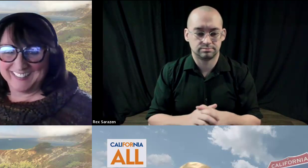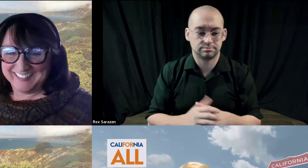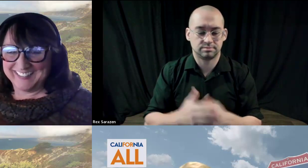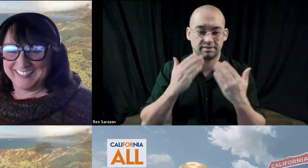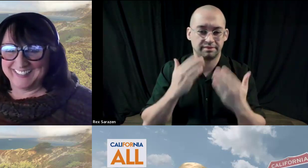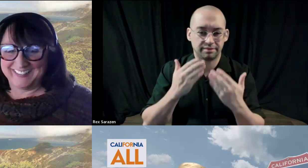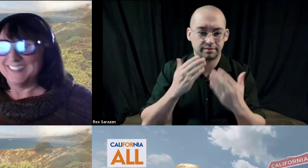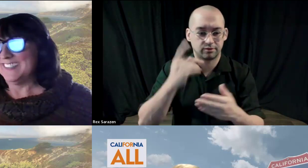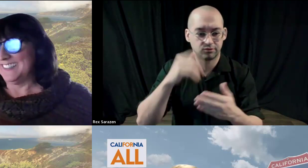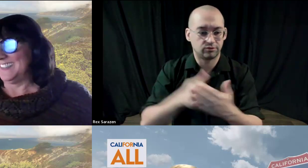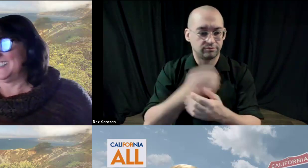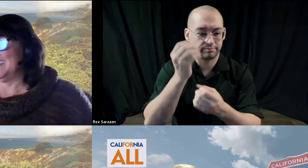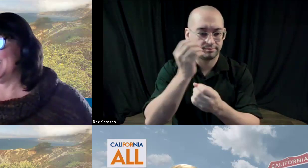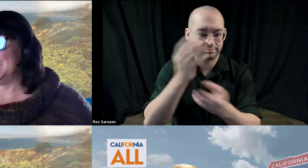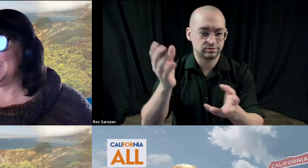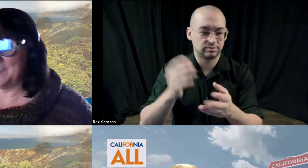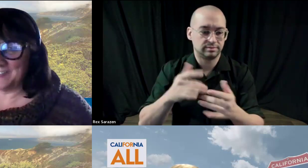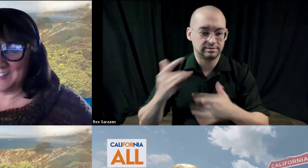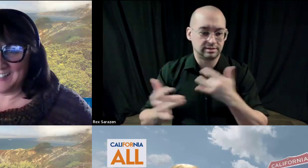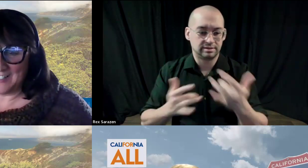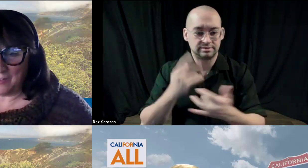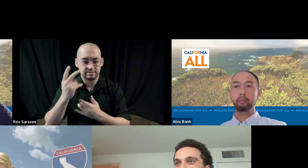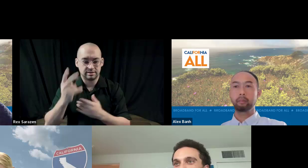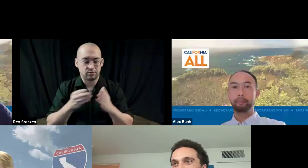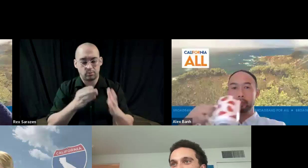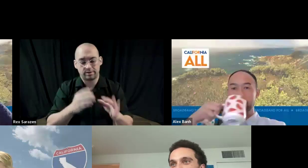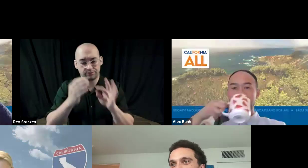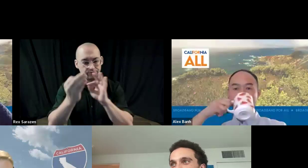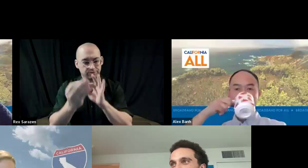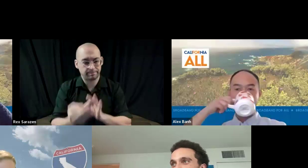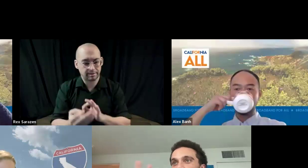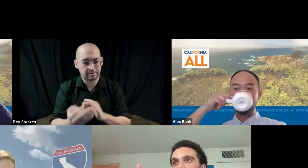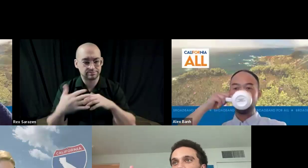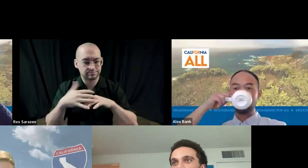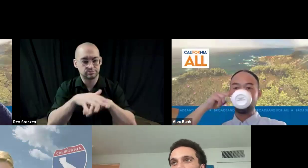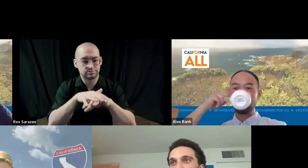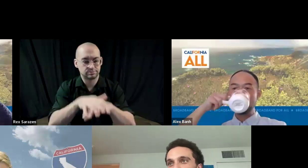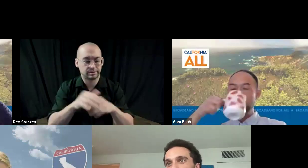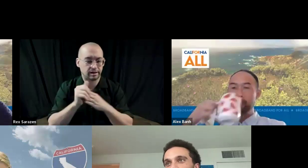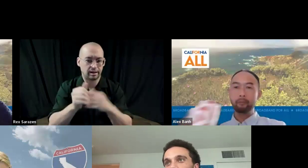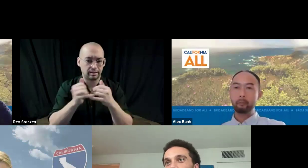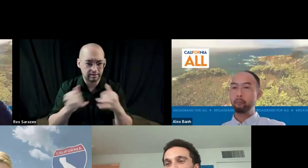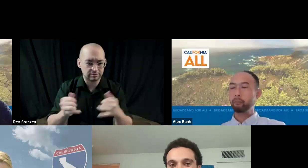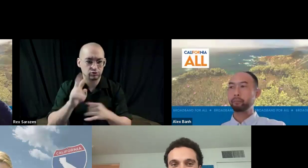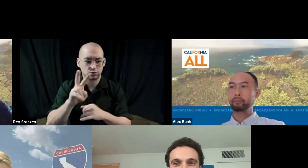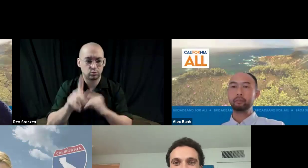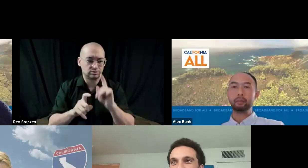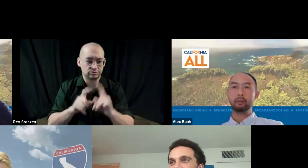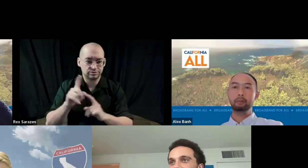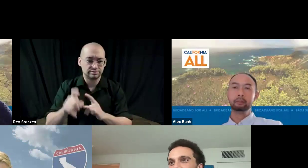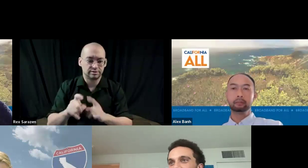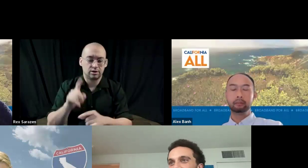Thanks for the updates. And excited to see the way that some of the feedback's getting incorporated into the guidelines. Two questions. One